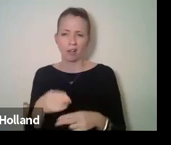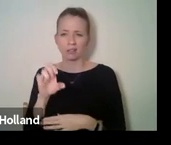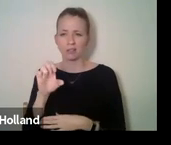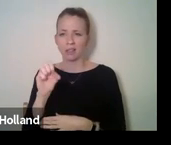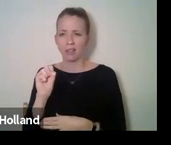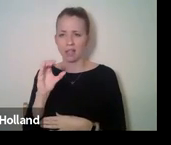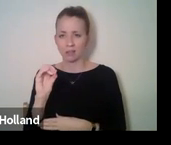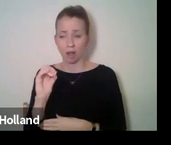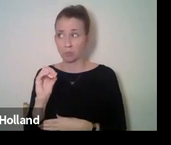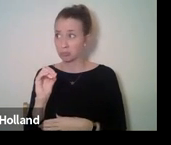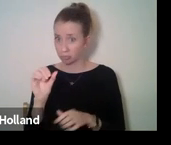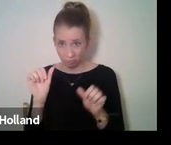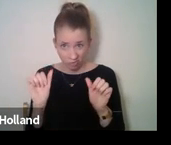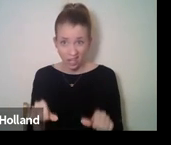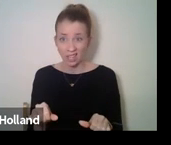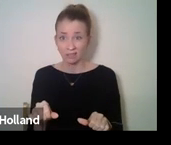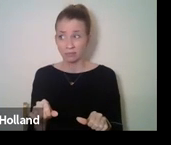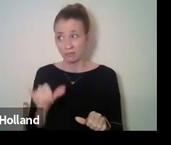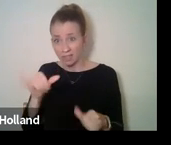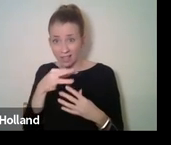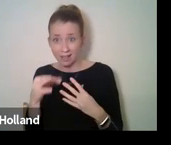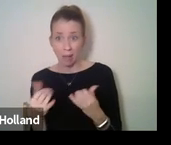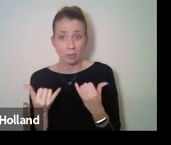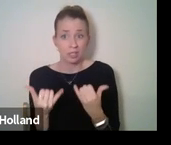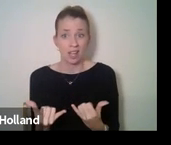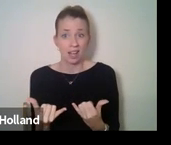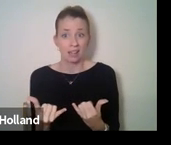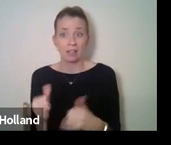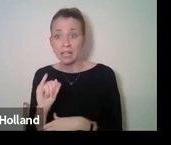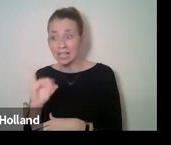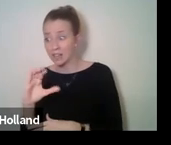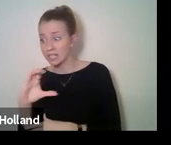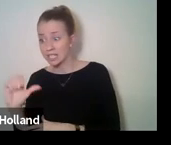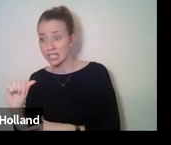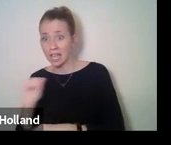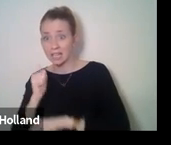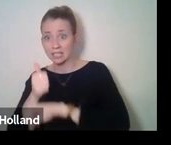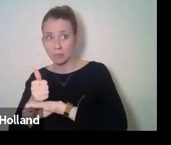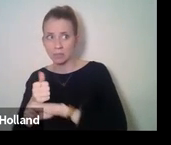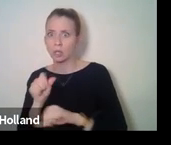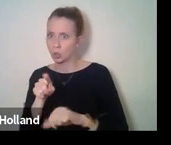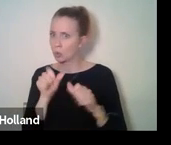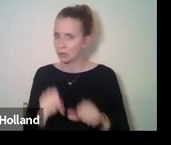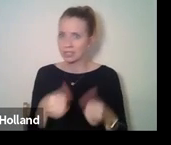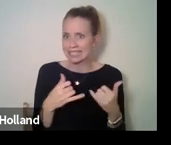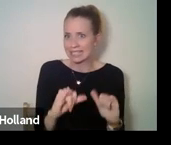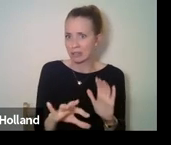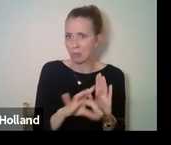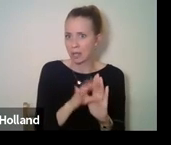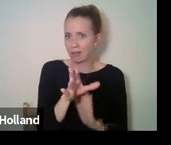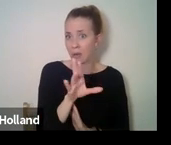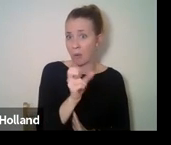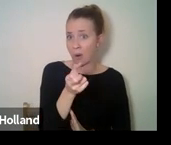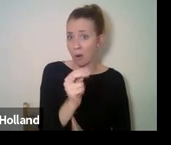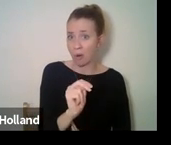that today. You will also still be able to do that if a CCA program is operational, but